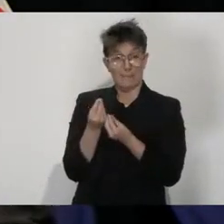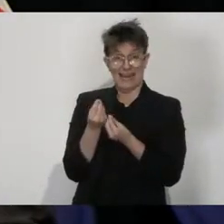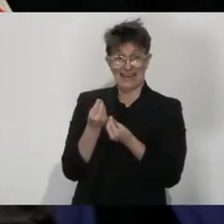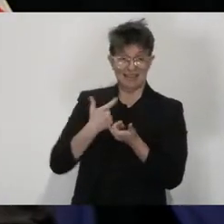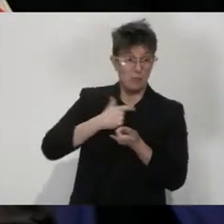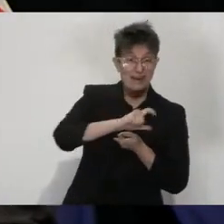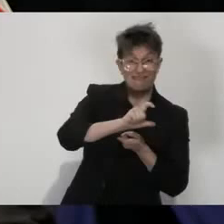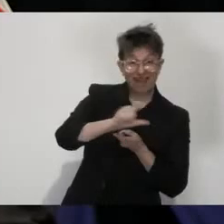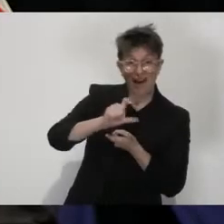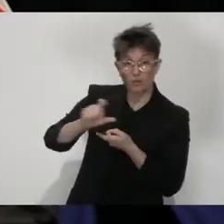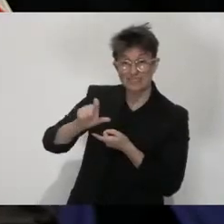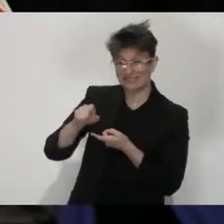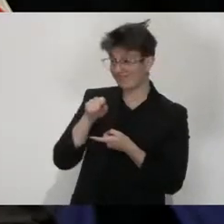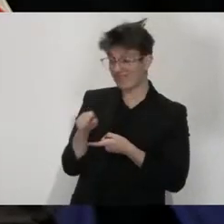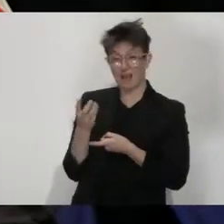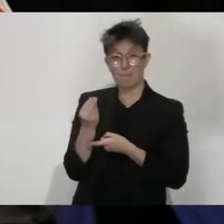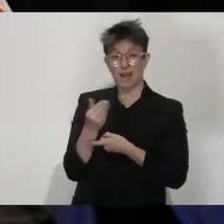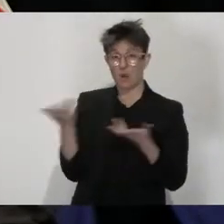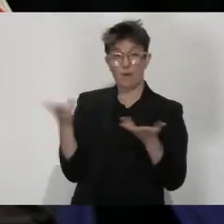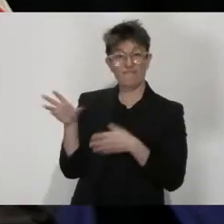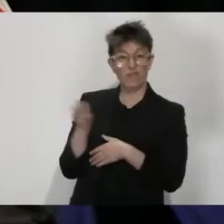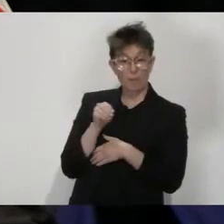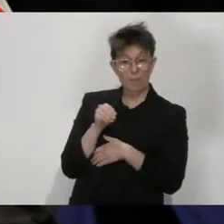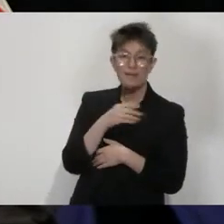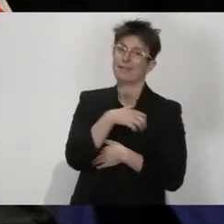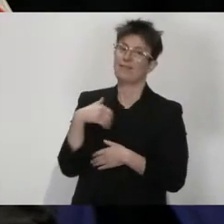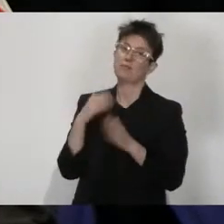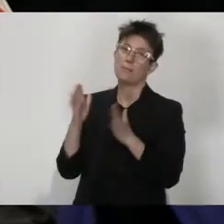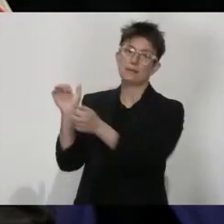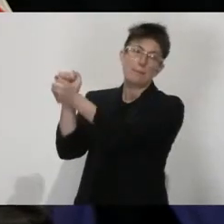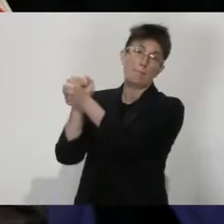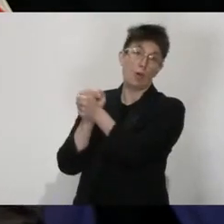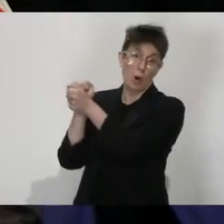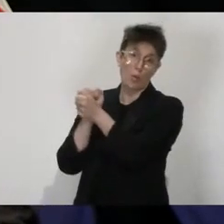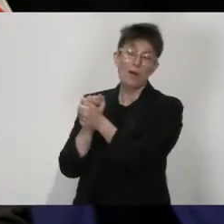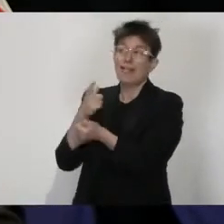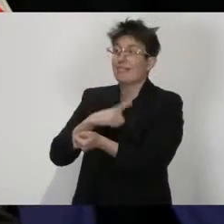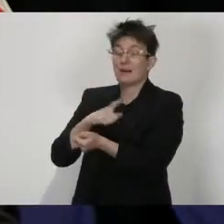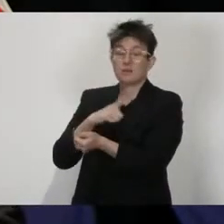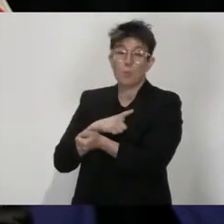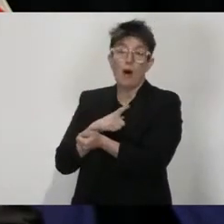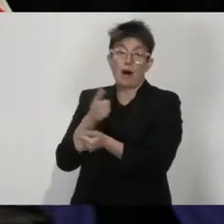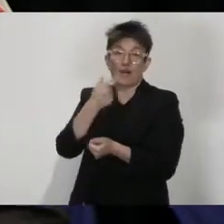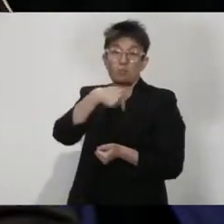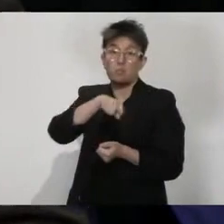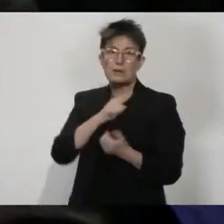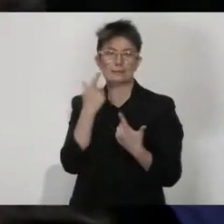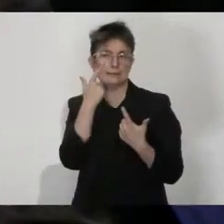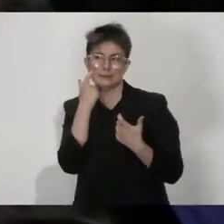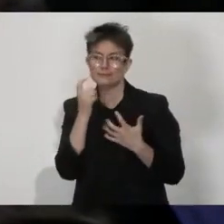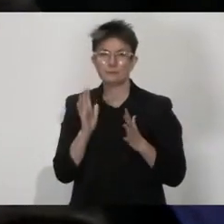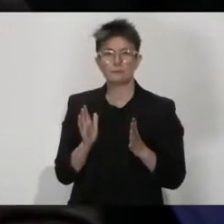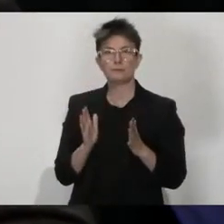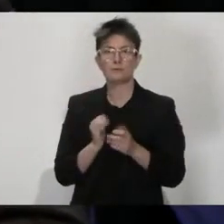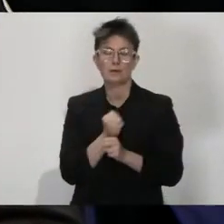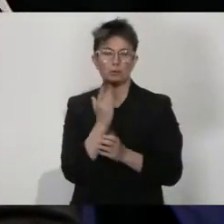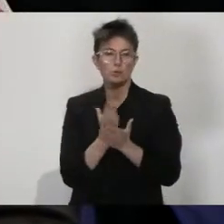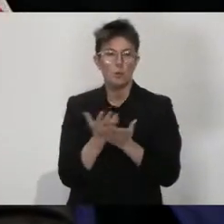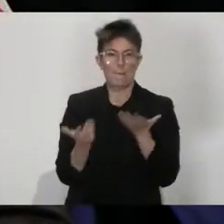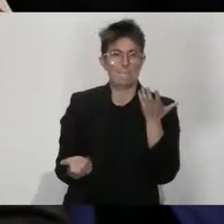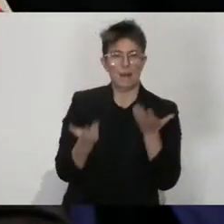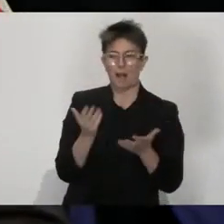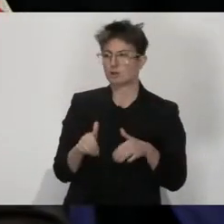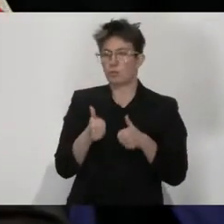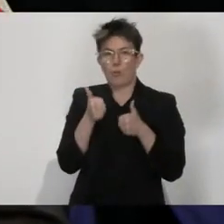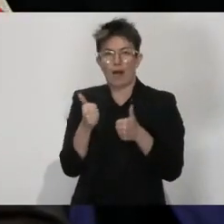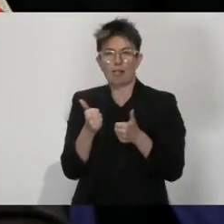for the government, and that's why we are being extremely careful with every decision we make, making sure that we get the balance right between